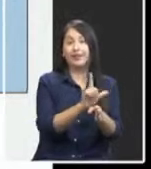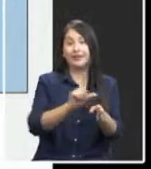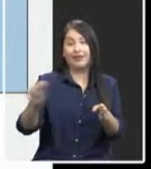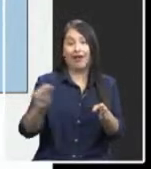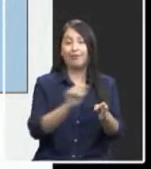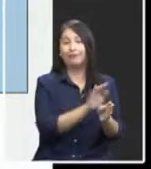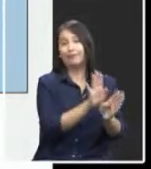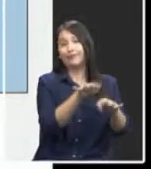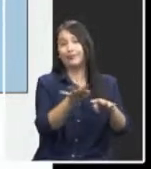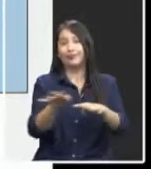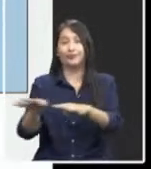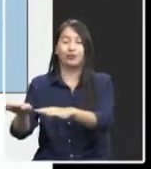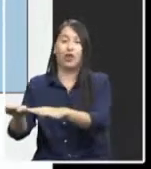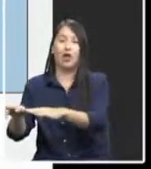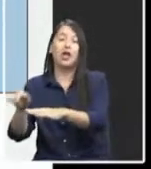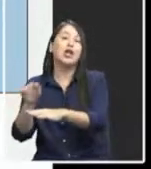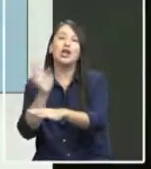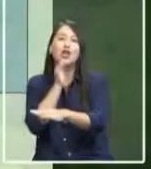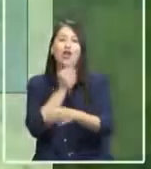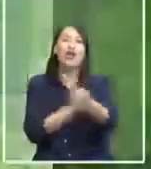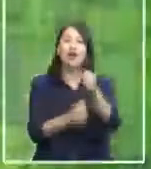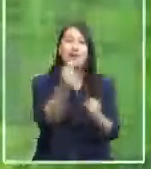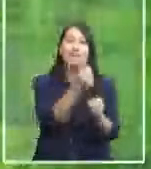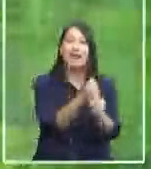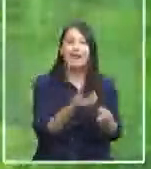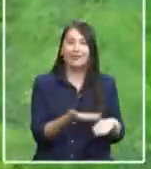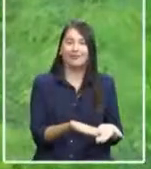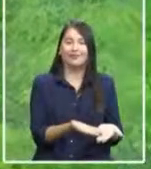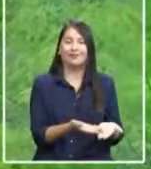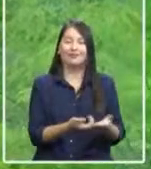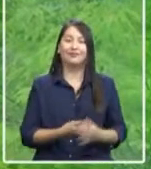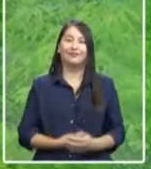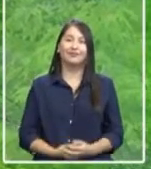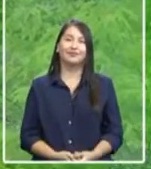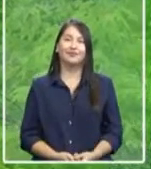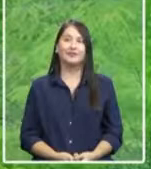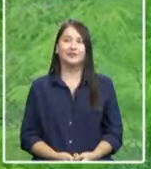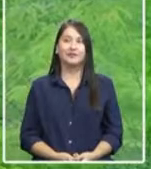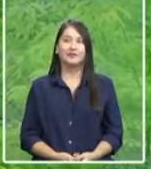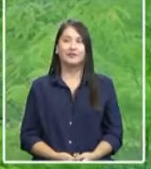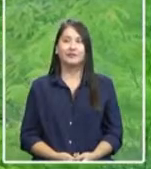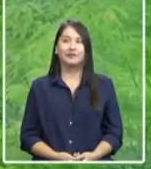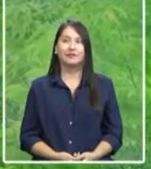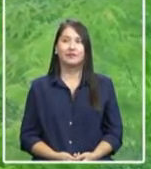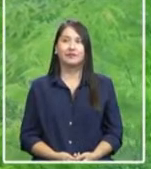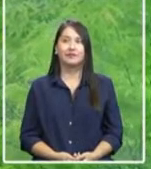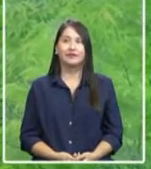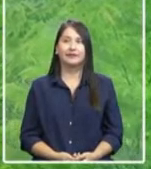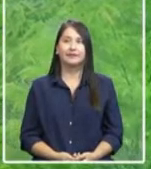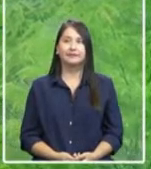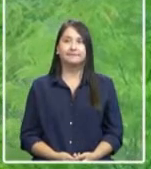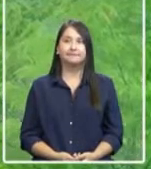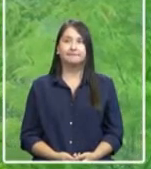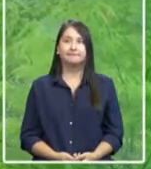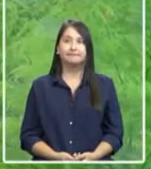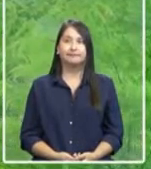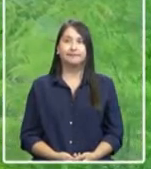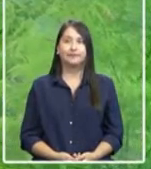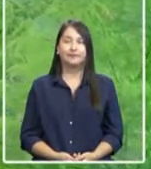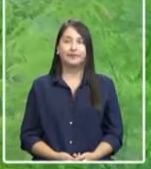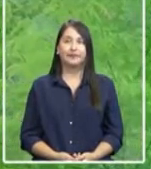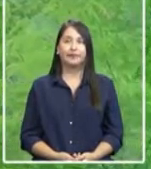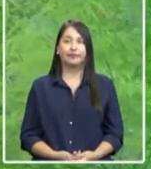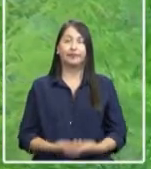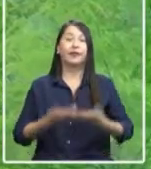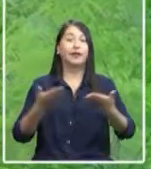they leave, they will be less fish. And basically, that's the reason why in the tropics,